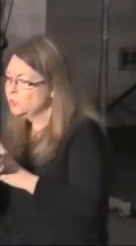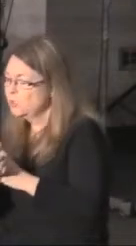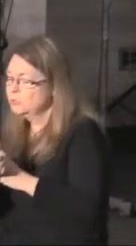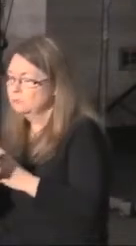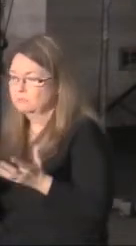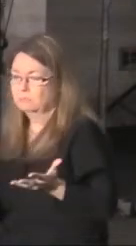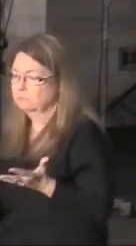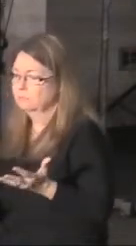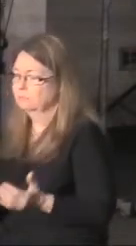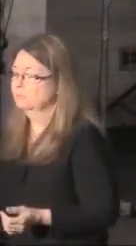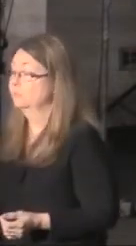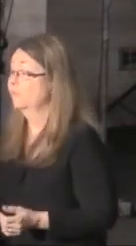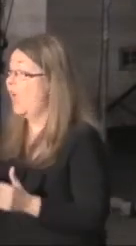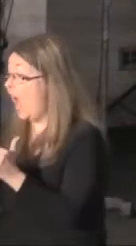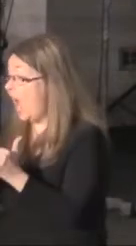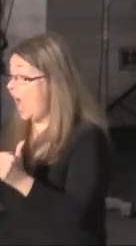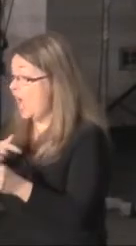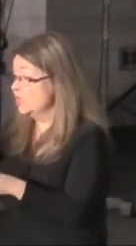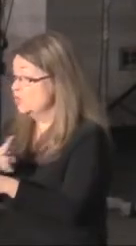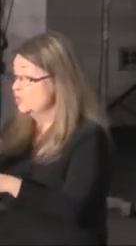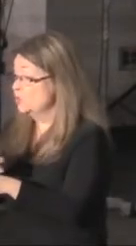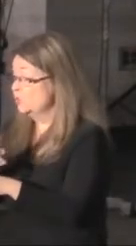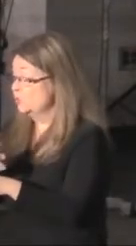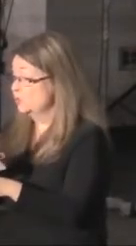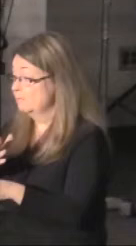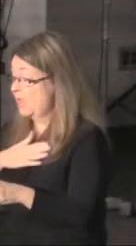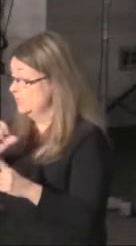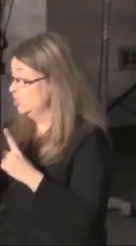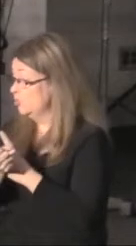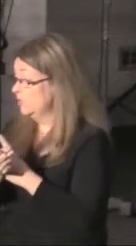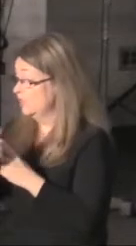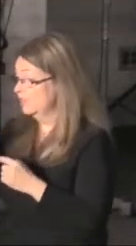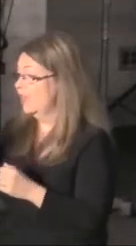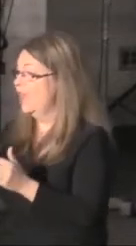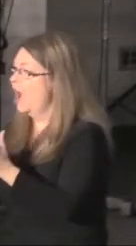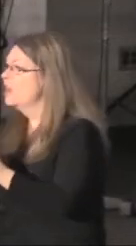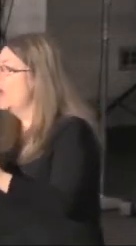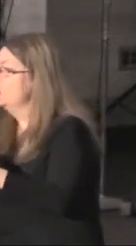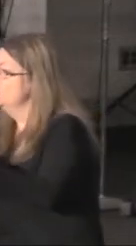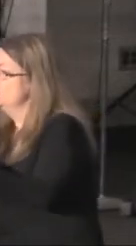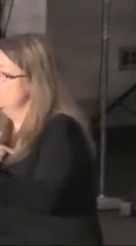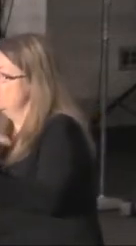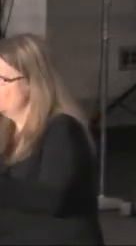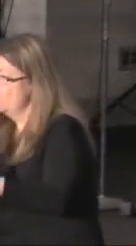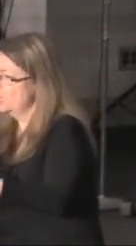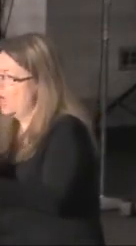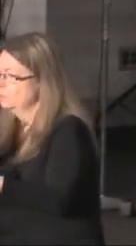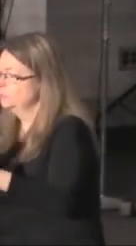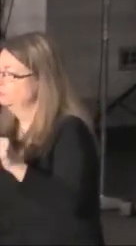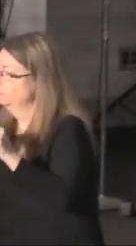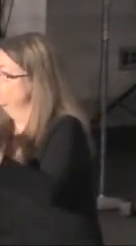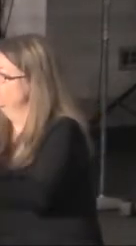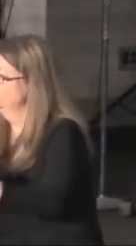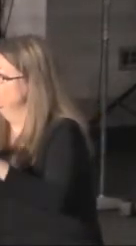situation? And how can I use that? And how can God use me to advance the gospel? And so Paul is able to see